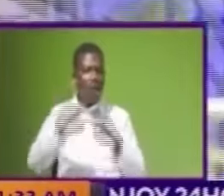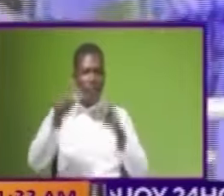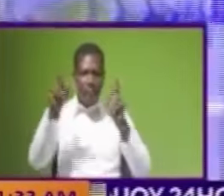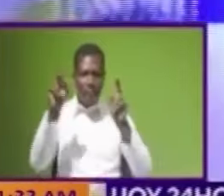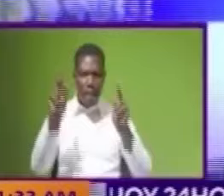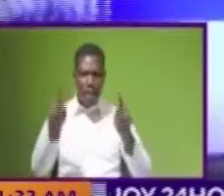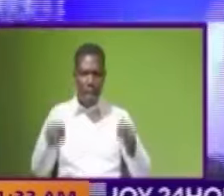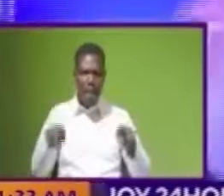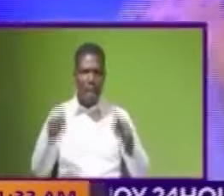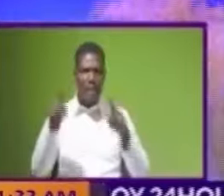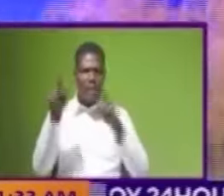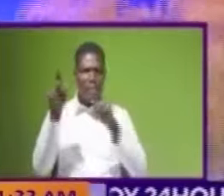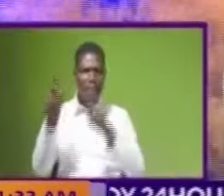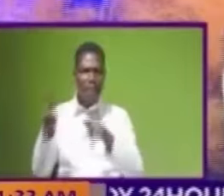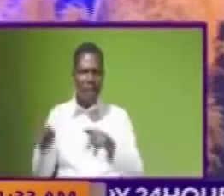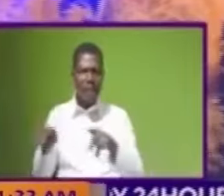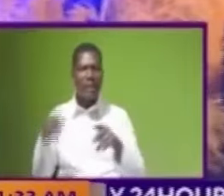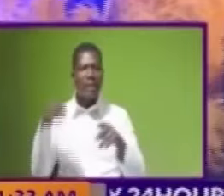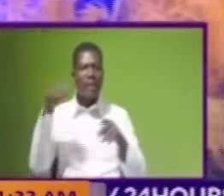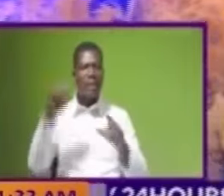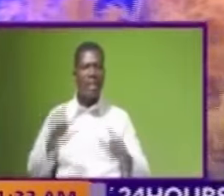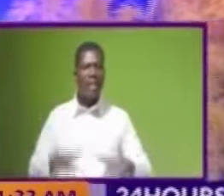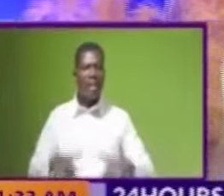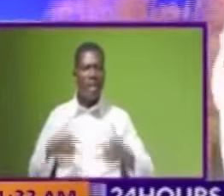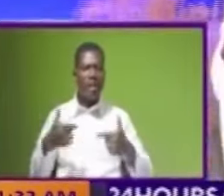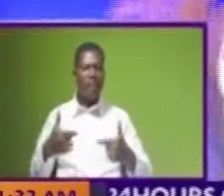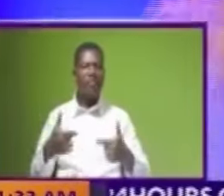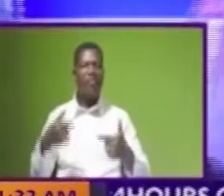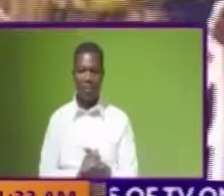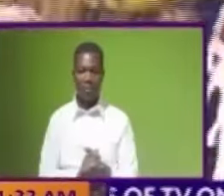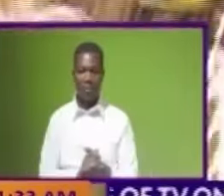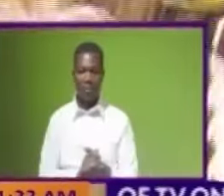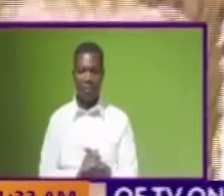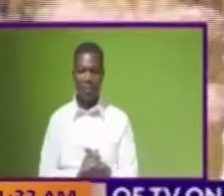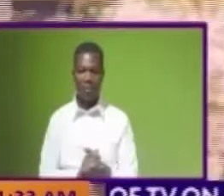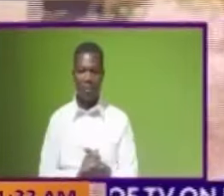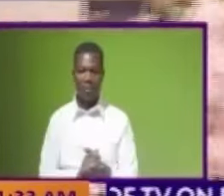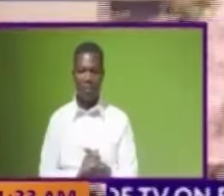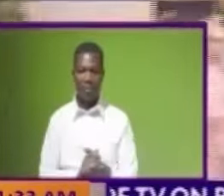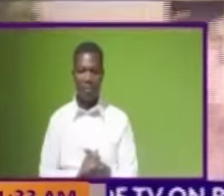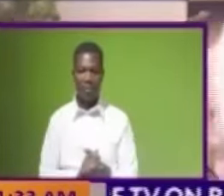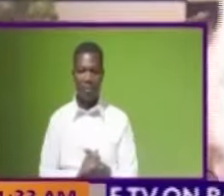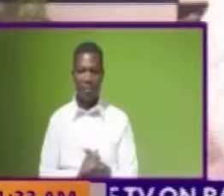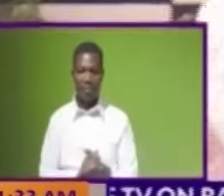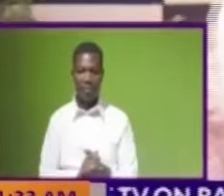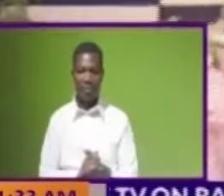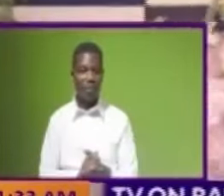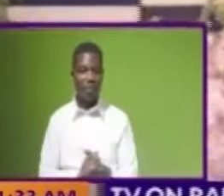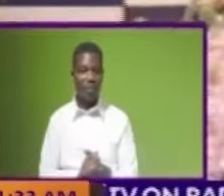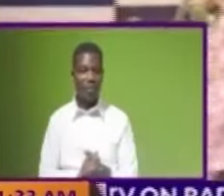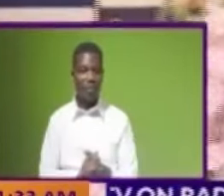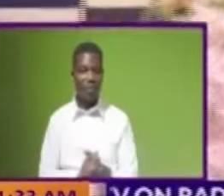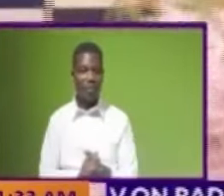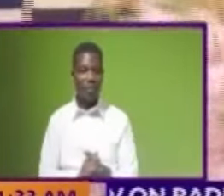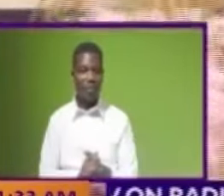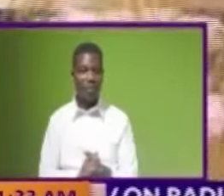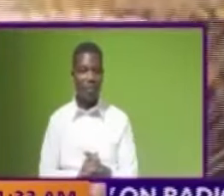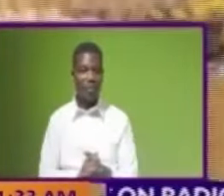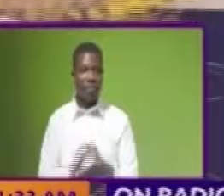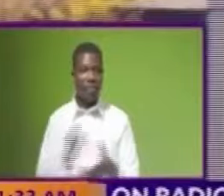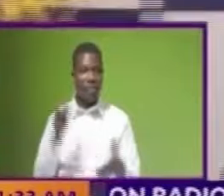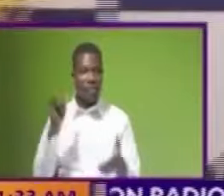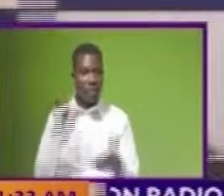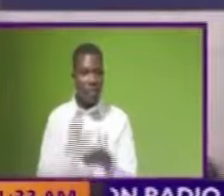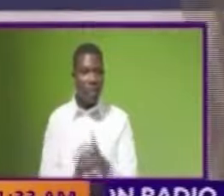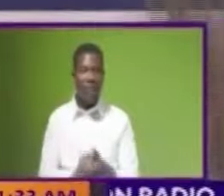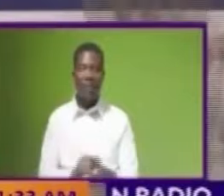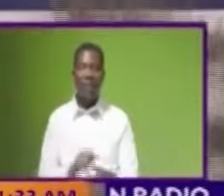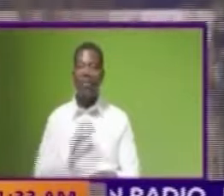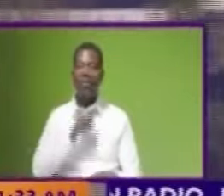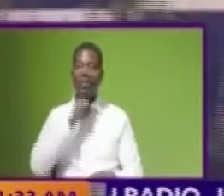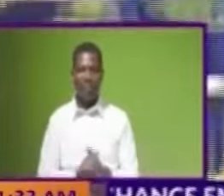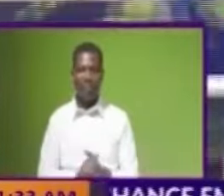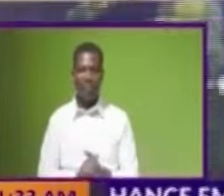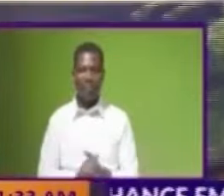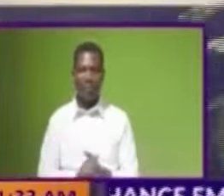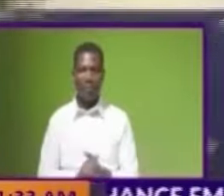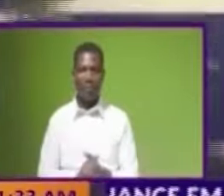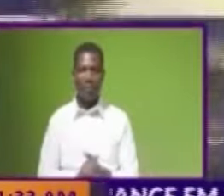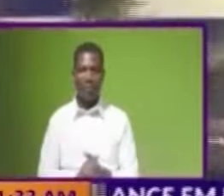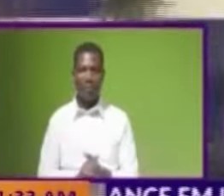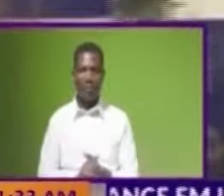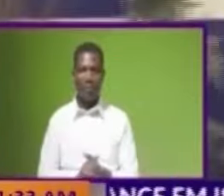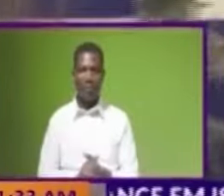ne wo ye una wonim di adum nyame aya ma una wonim obadwan ni philadelphia bia na wo eni bebia wadu